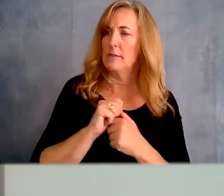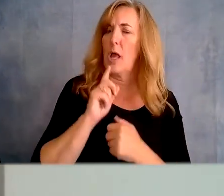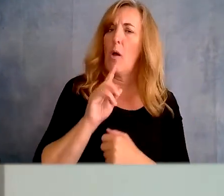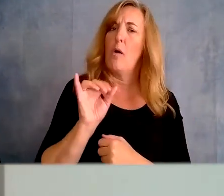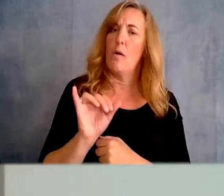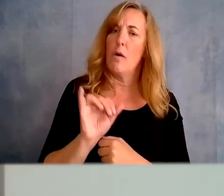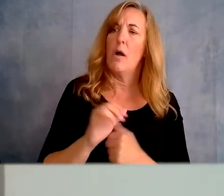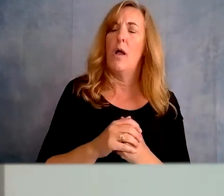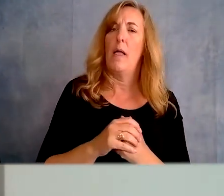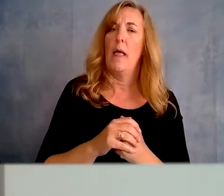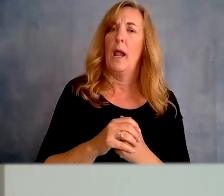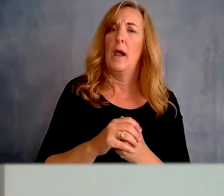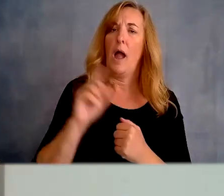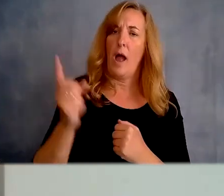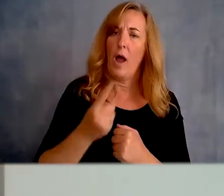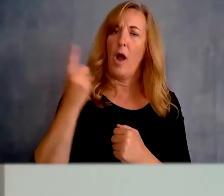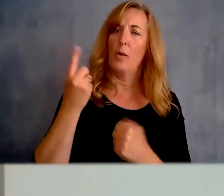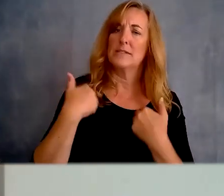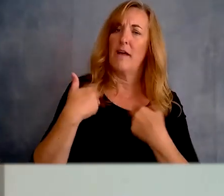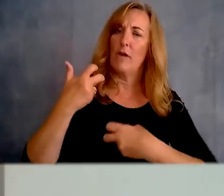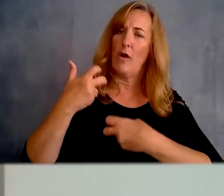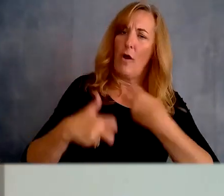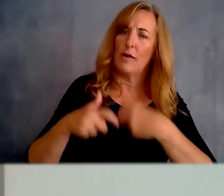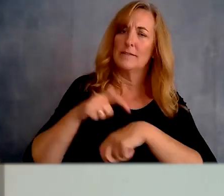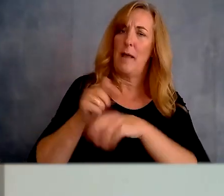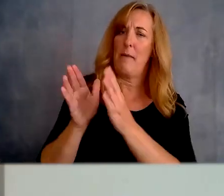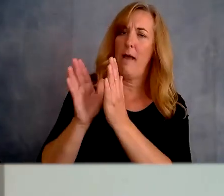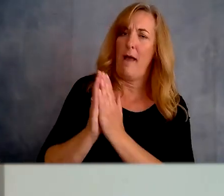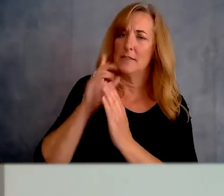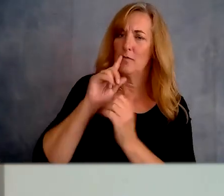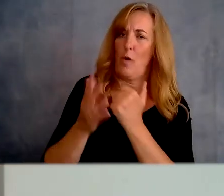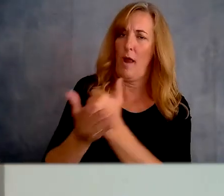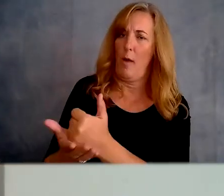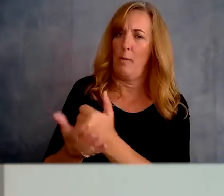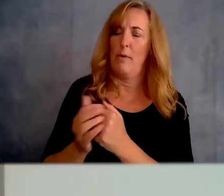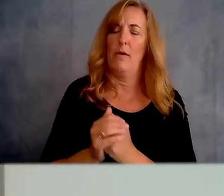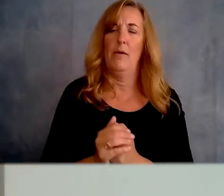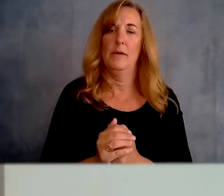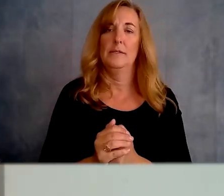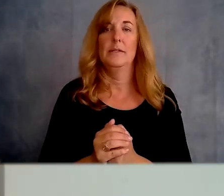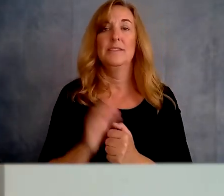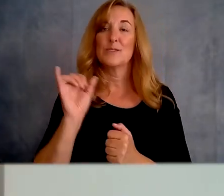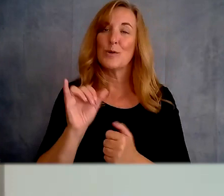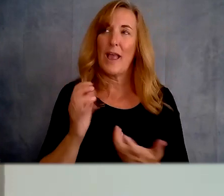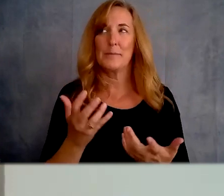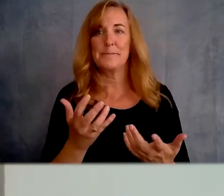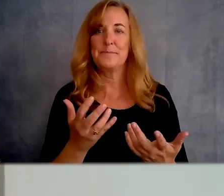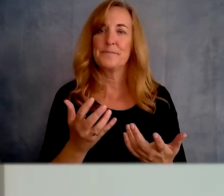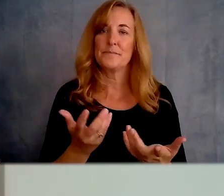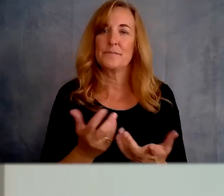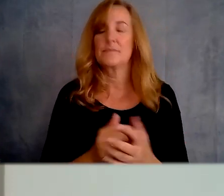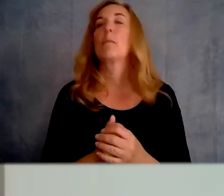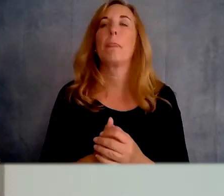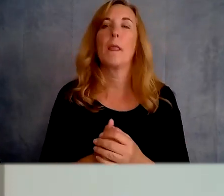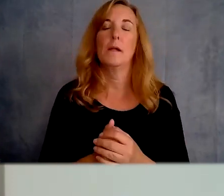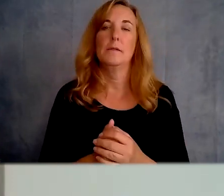"I always have a lot of difficulty asking for help." And so, yeah, that was a bit,